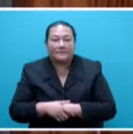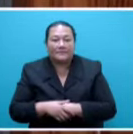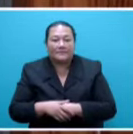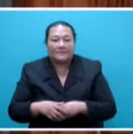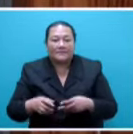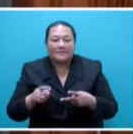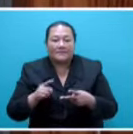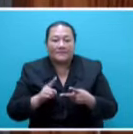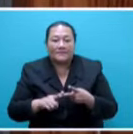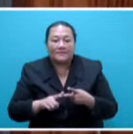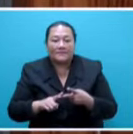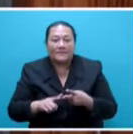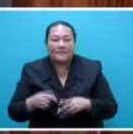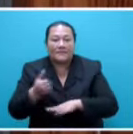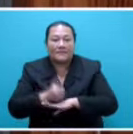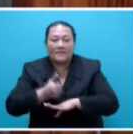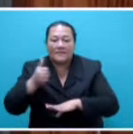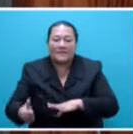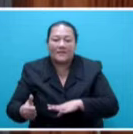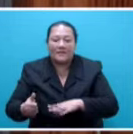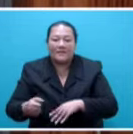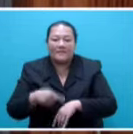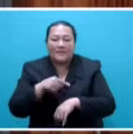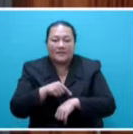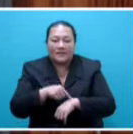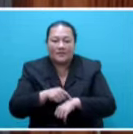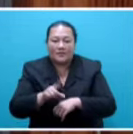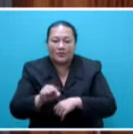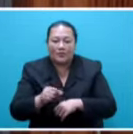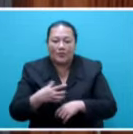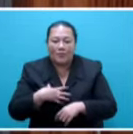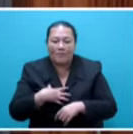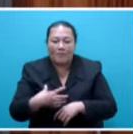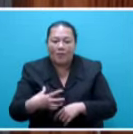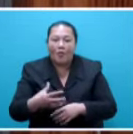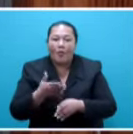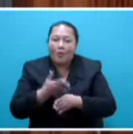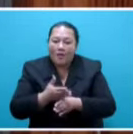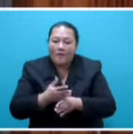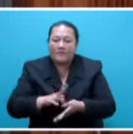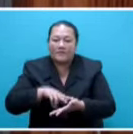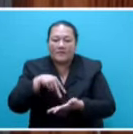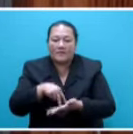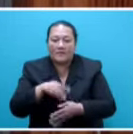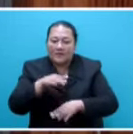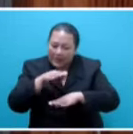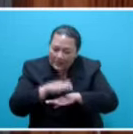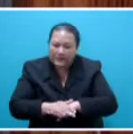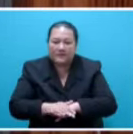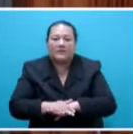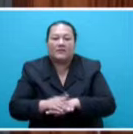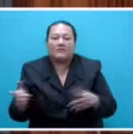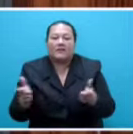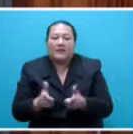need in terms of the standing committees to do the work, and we need more time for that and less sittings. I don't see that as